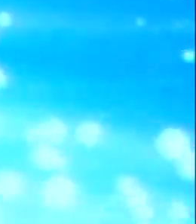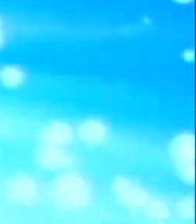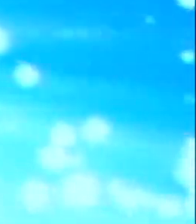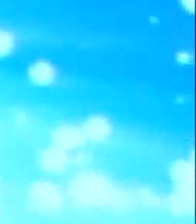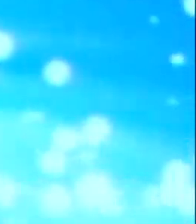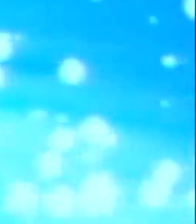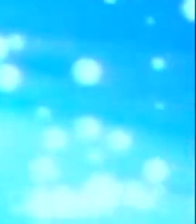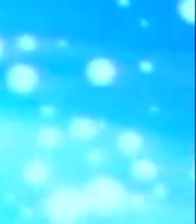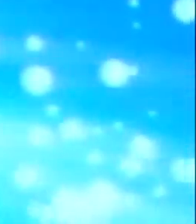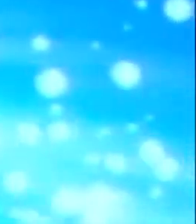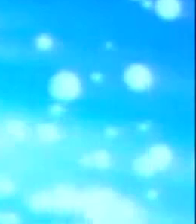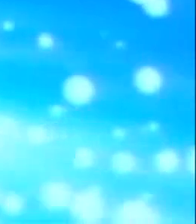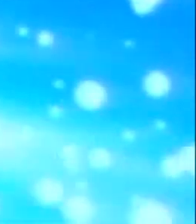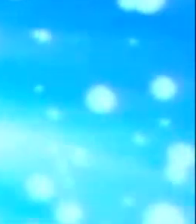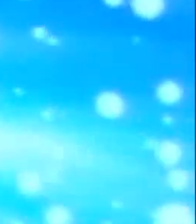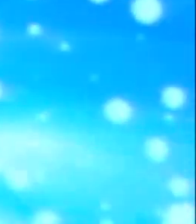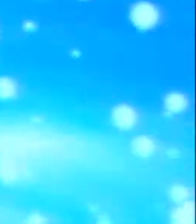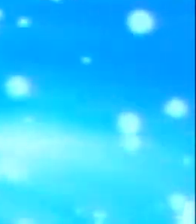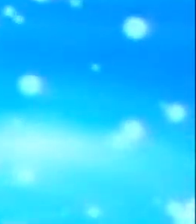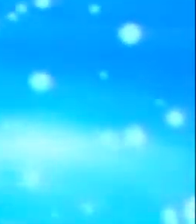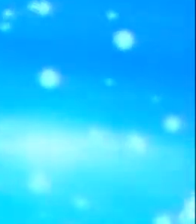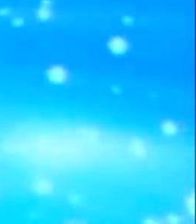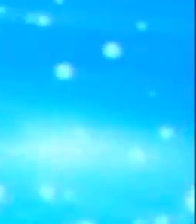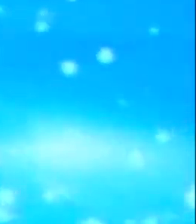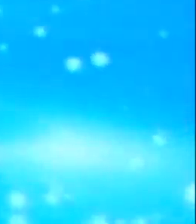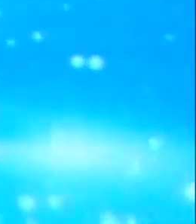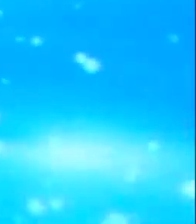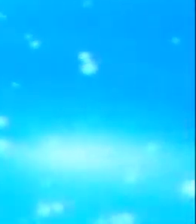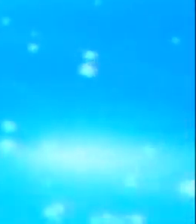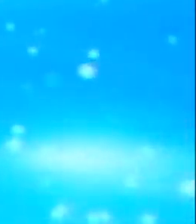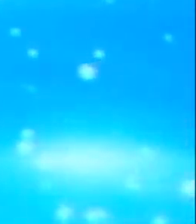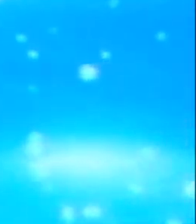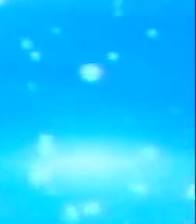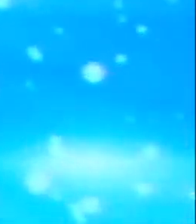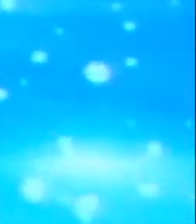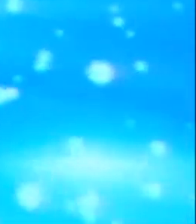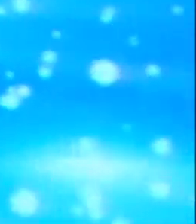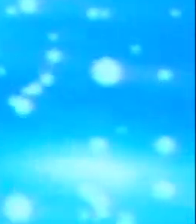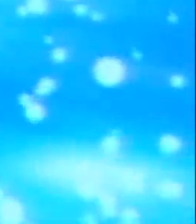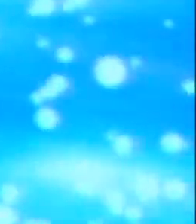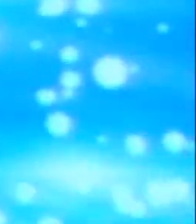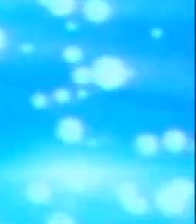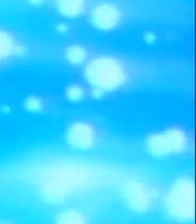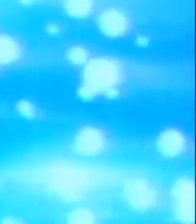pining, till he appears and the soul